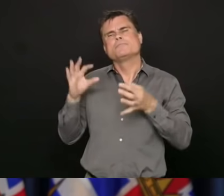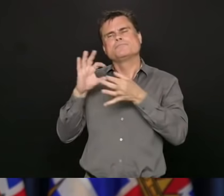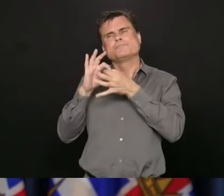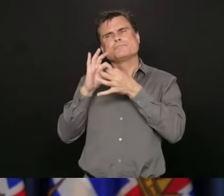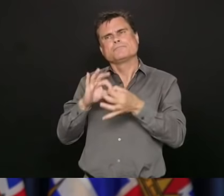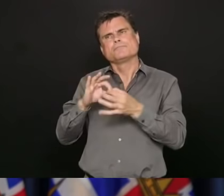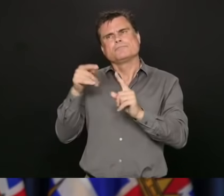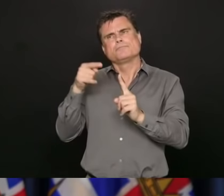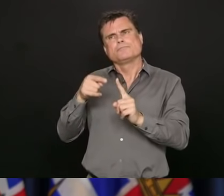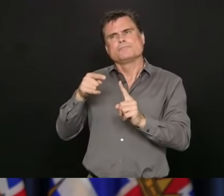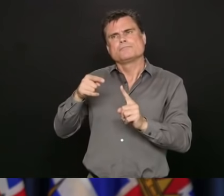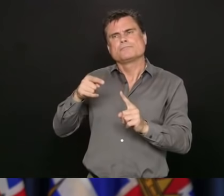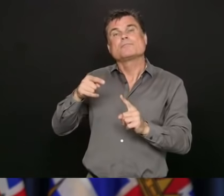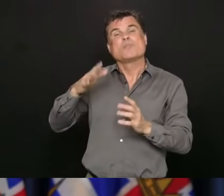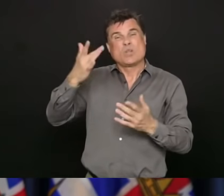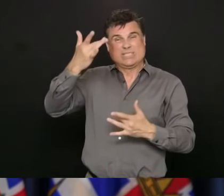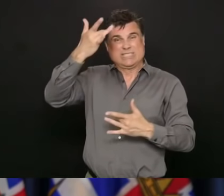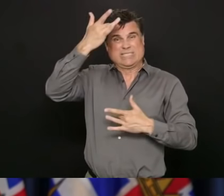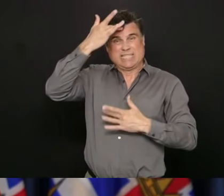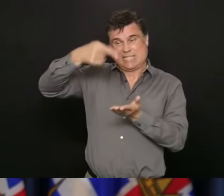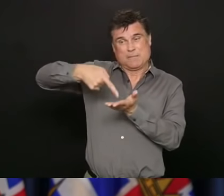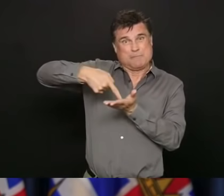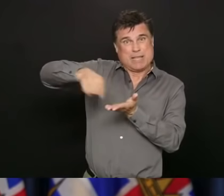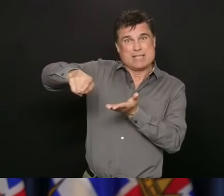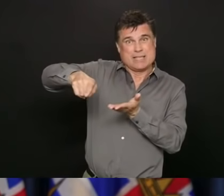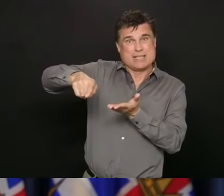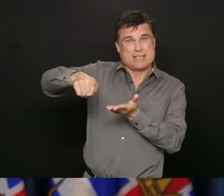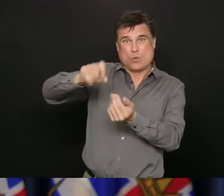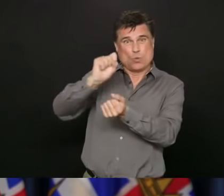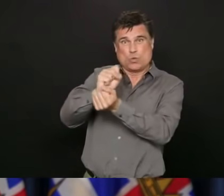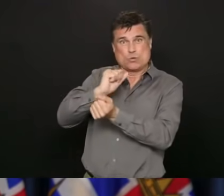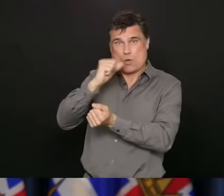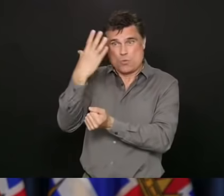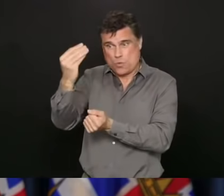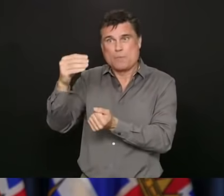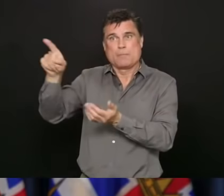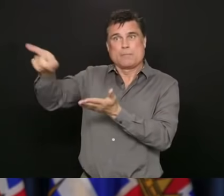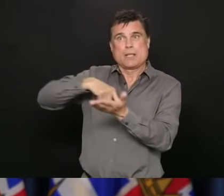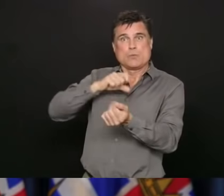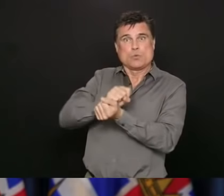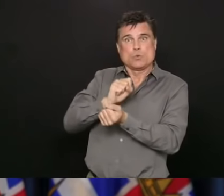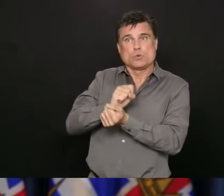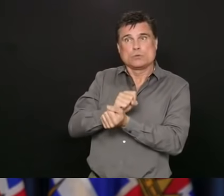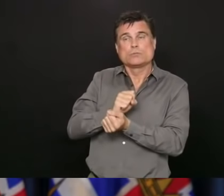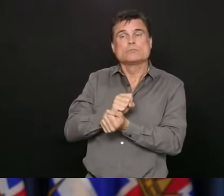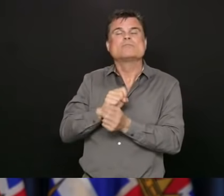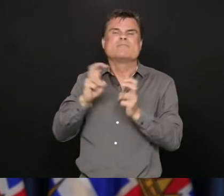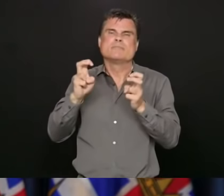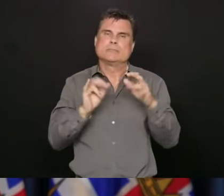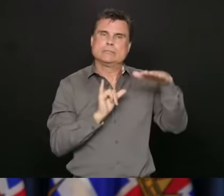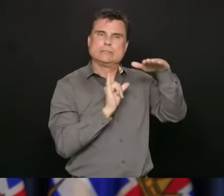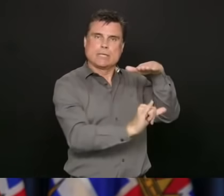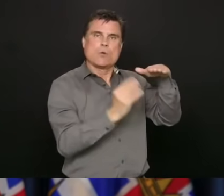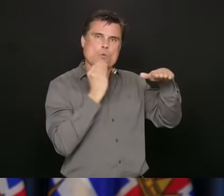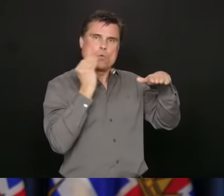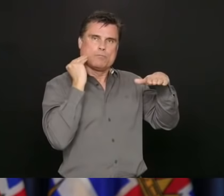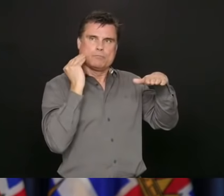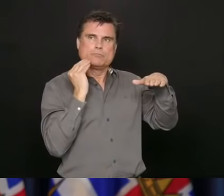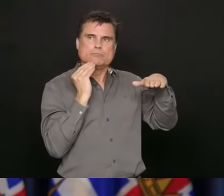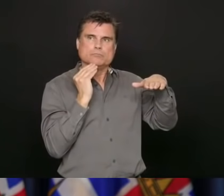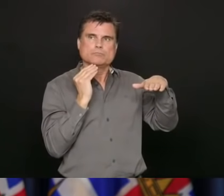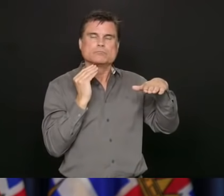but if we're looking at people getting back to business, let's say a few weeks from now, is this something that can be mandated by the provincial government that whether